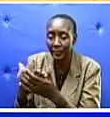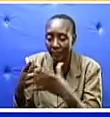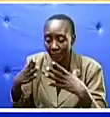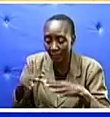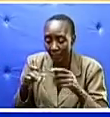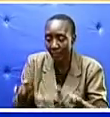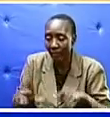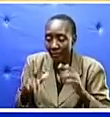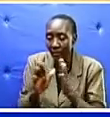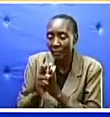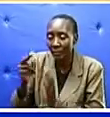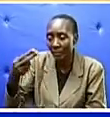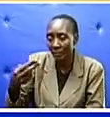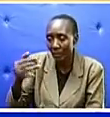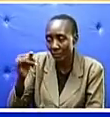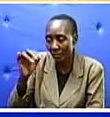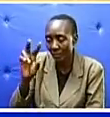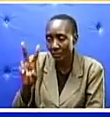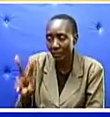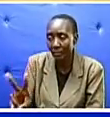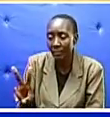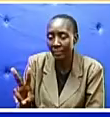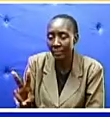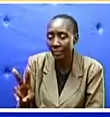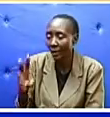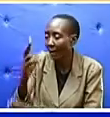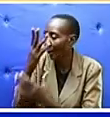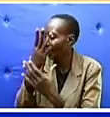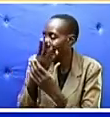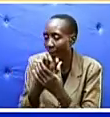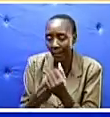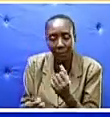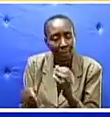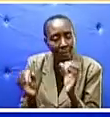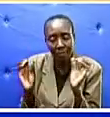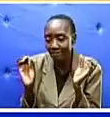living with HIV that they do not lose hope. Let us